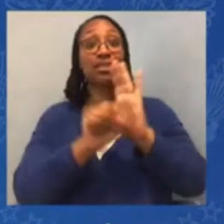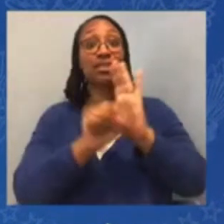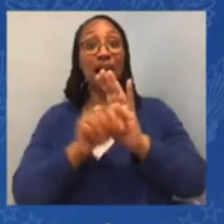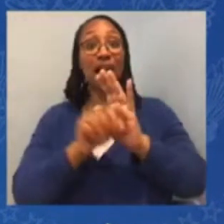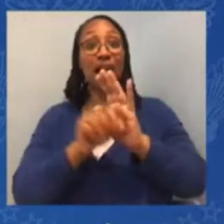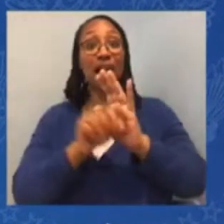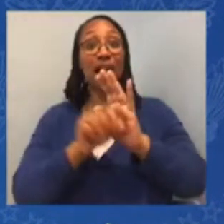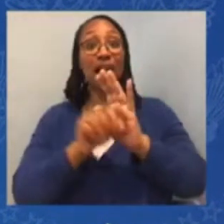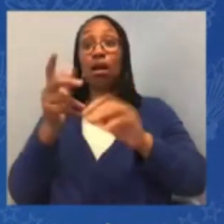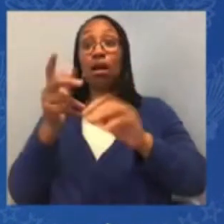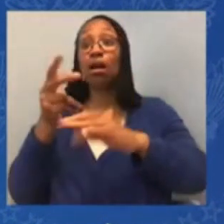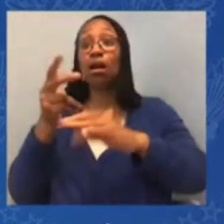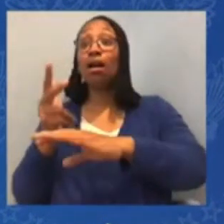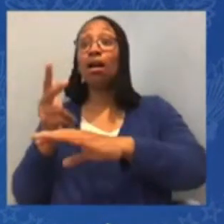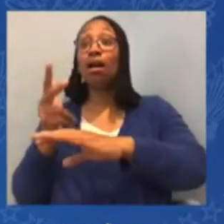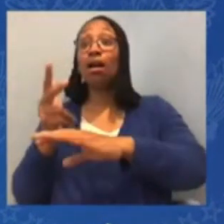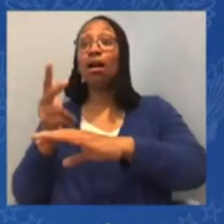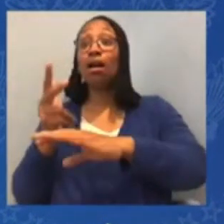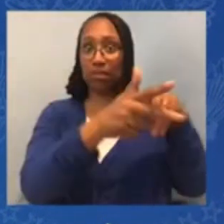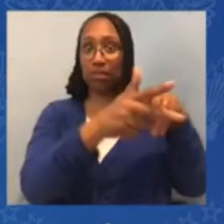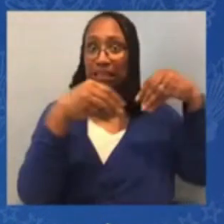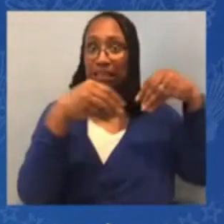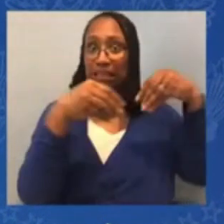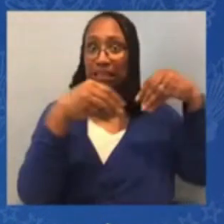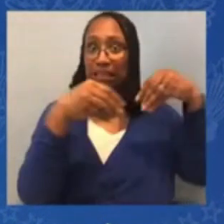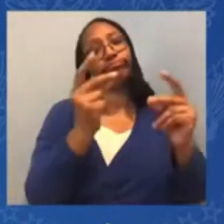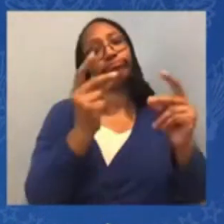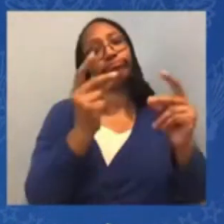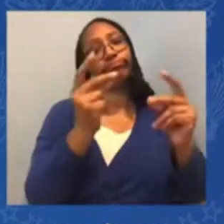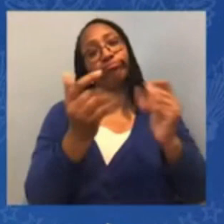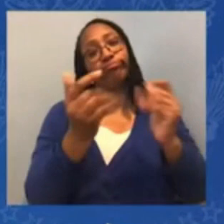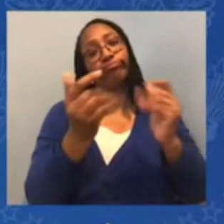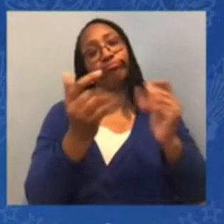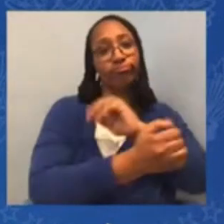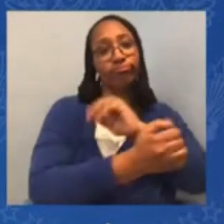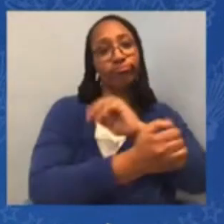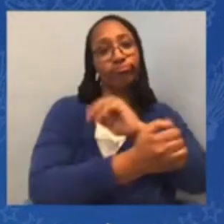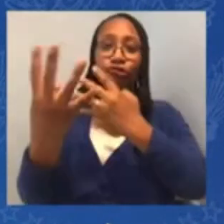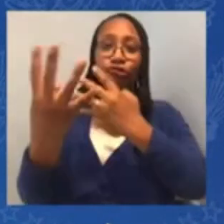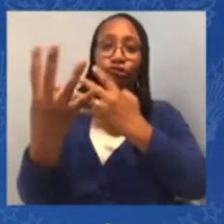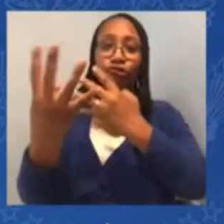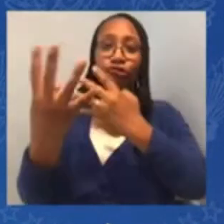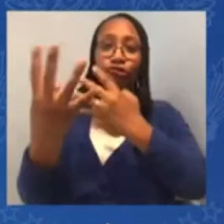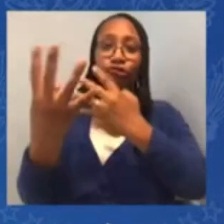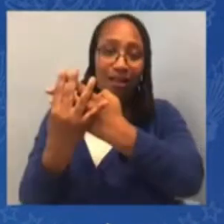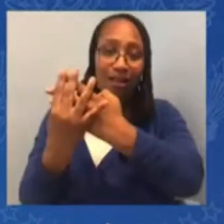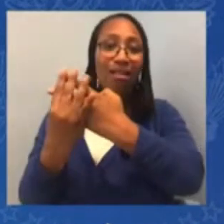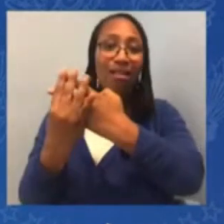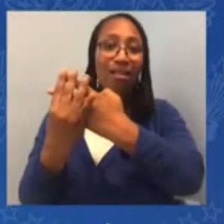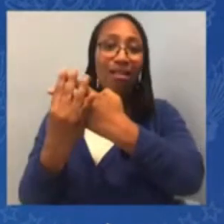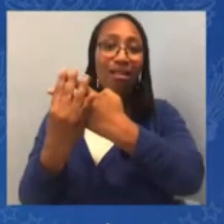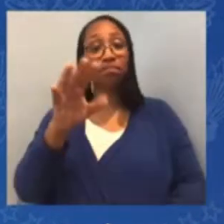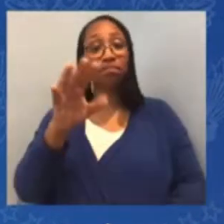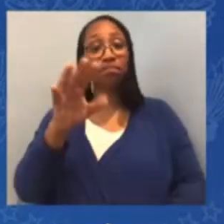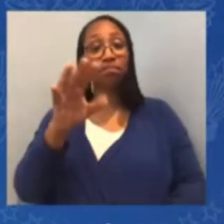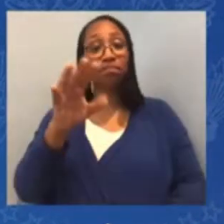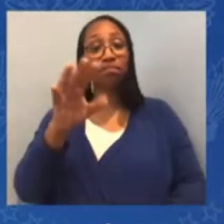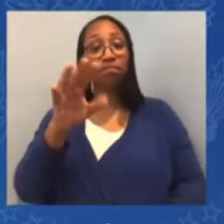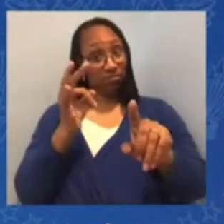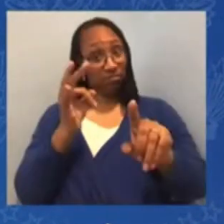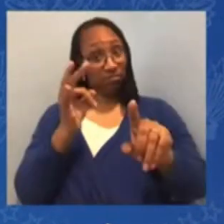have been saved. And it's in place now, and it is saving lives today. We got it done because of you, not a